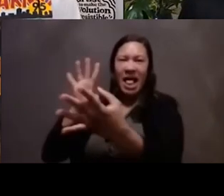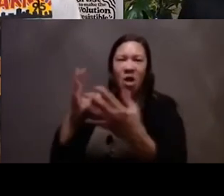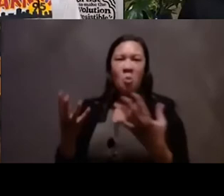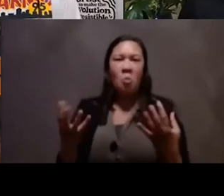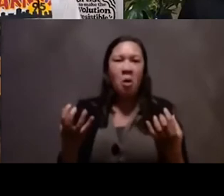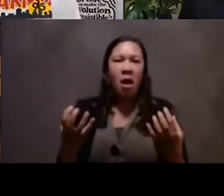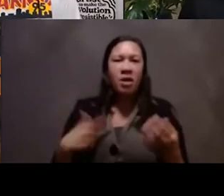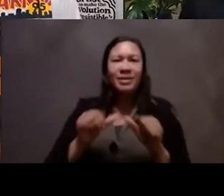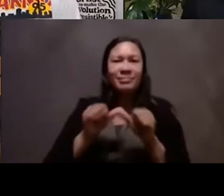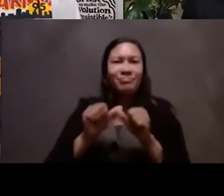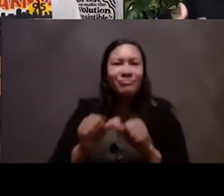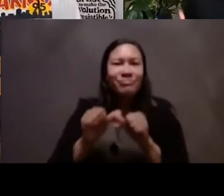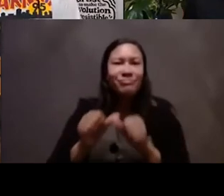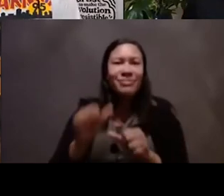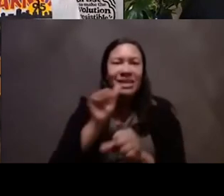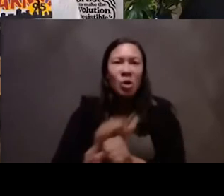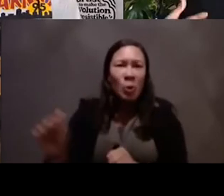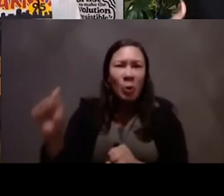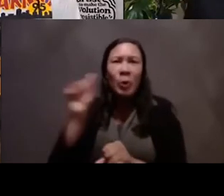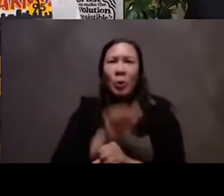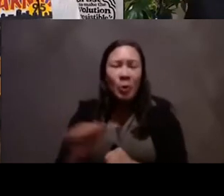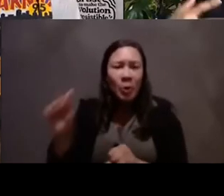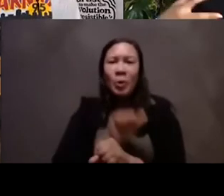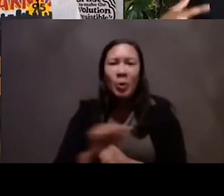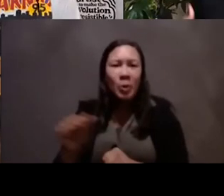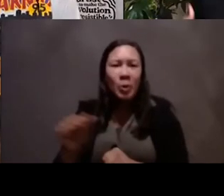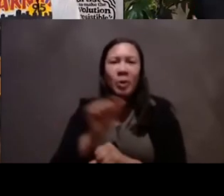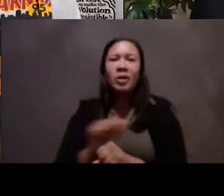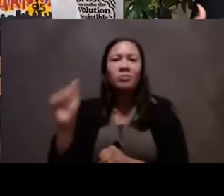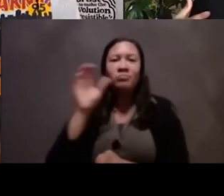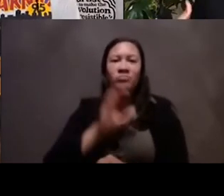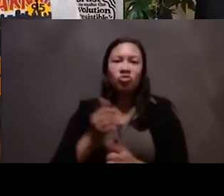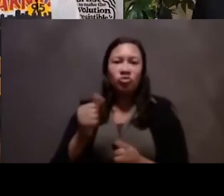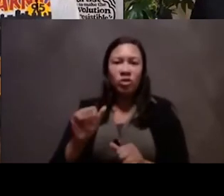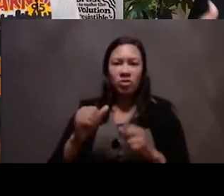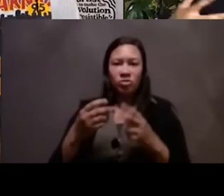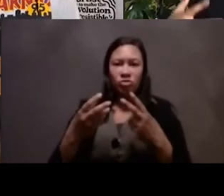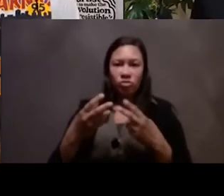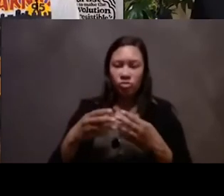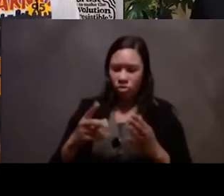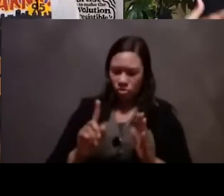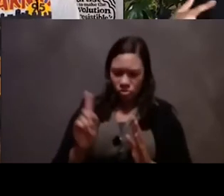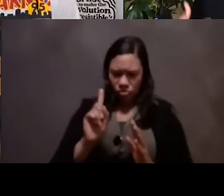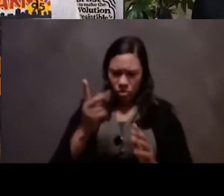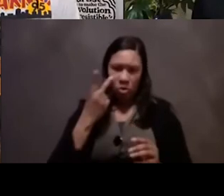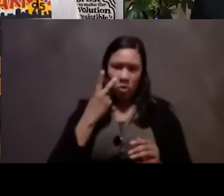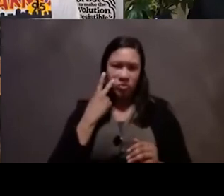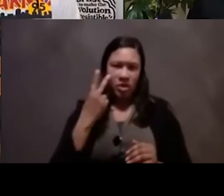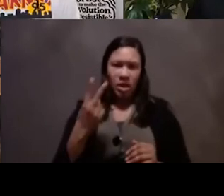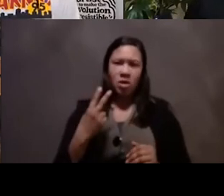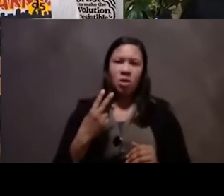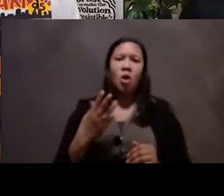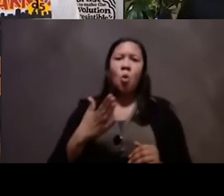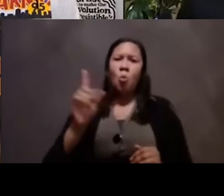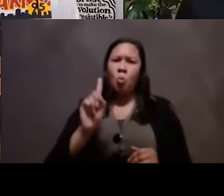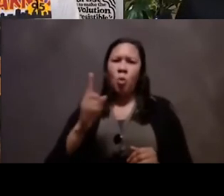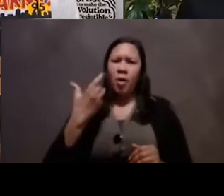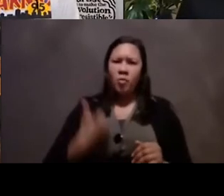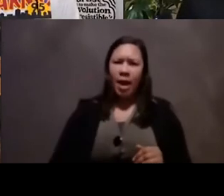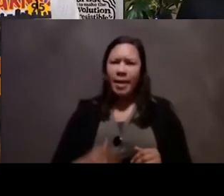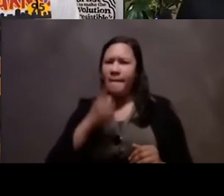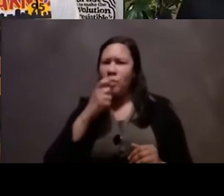work, I think, trying to like uncover that like authenticity, uncover that like vulnerability.